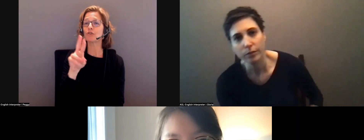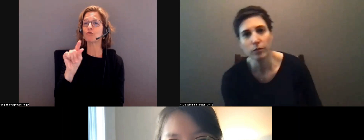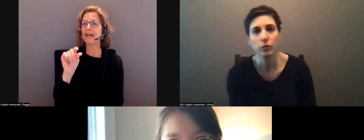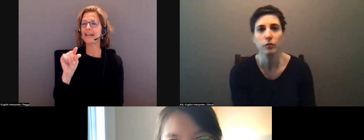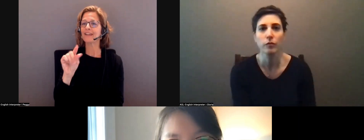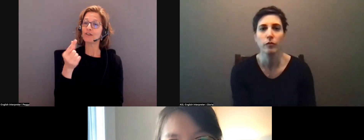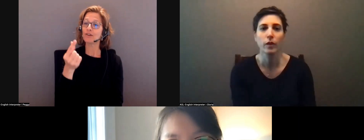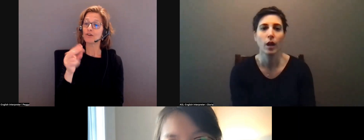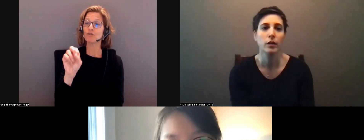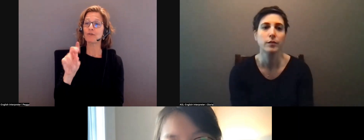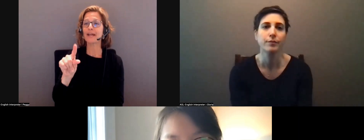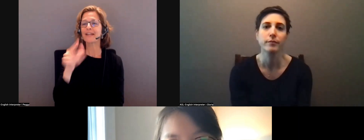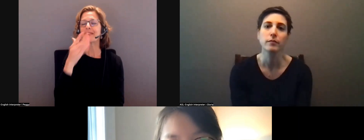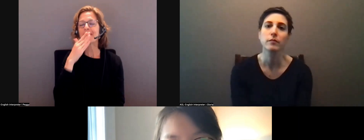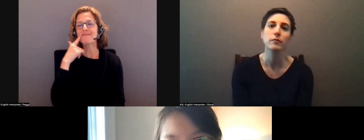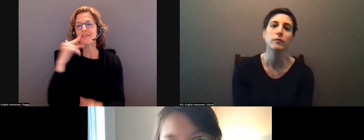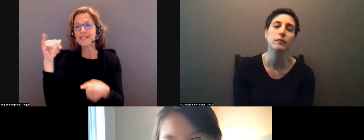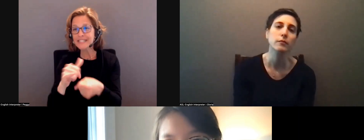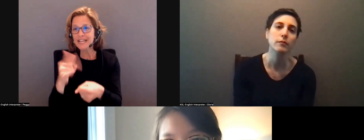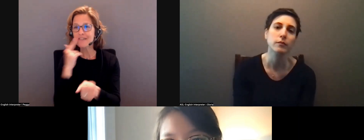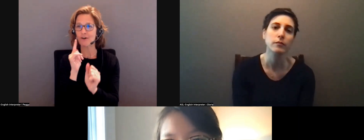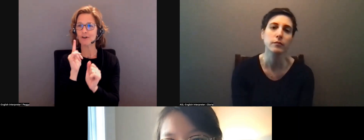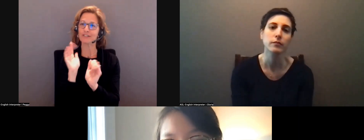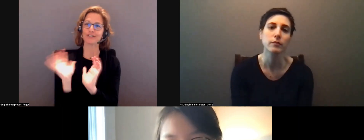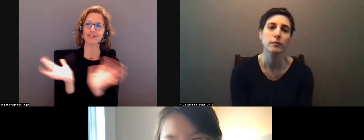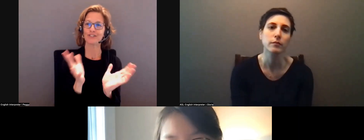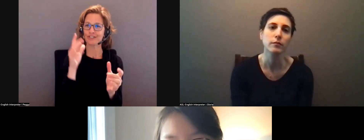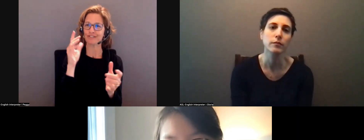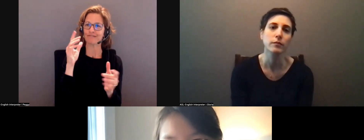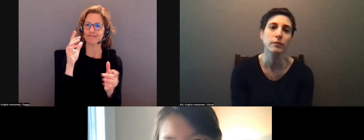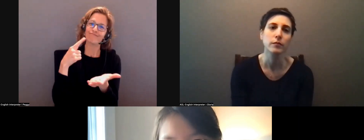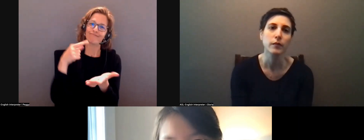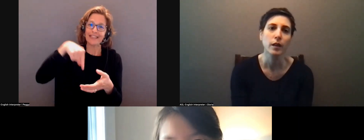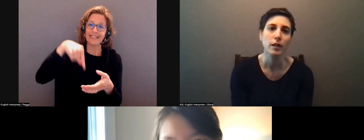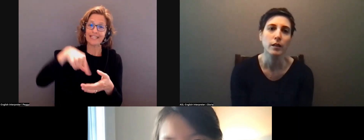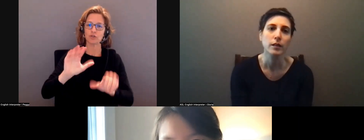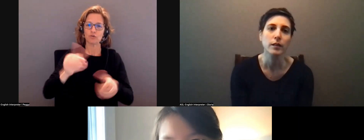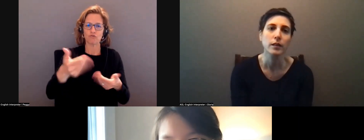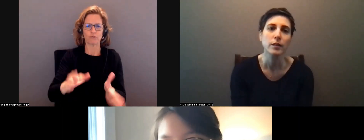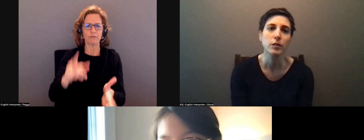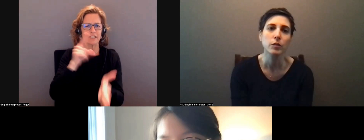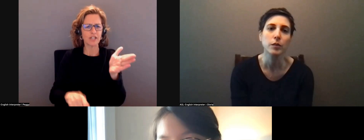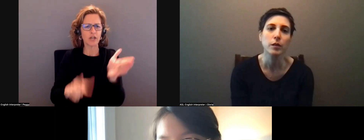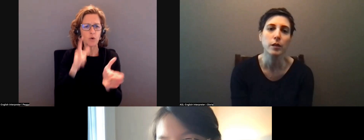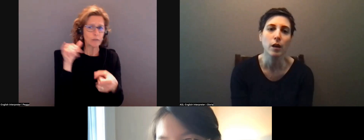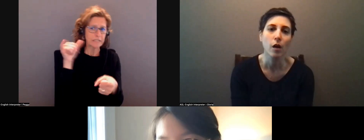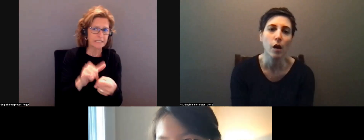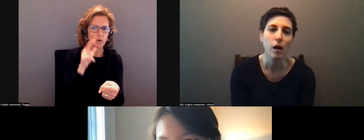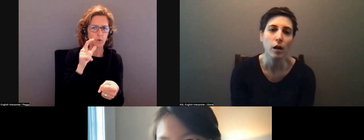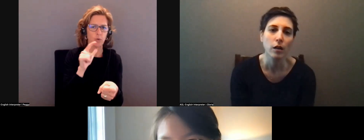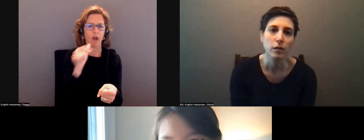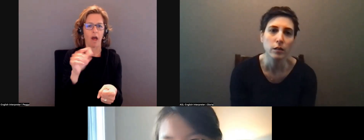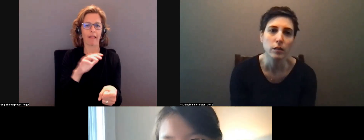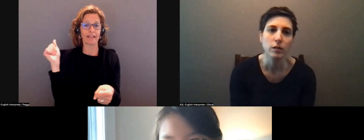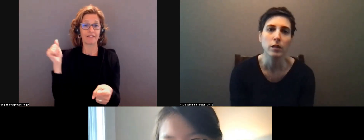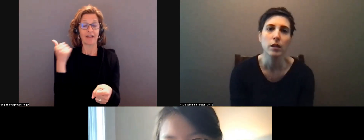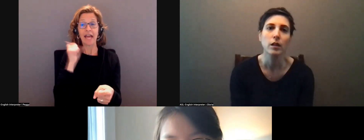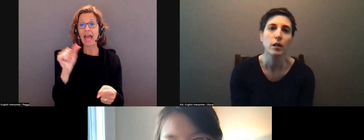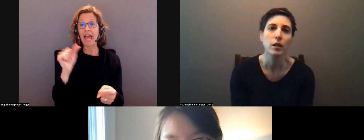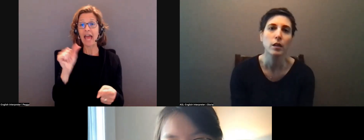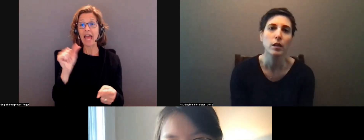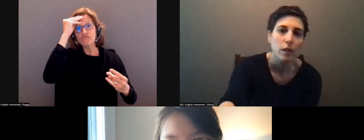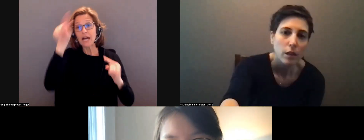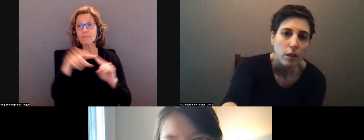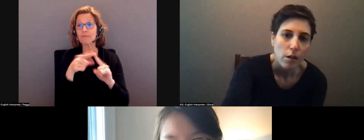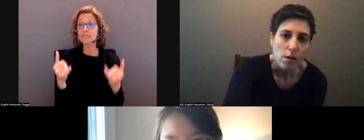staying and chatting with us in the main room. I'm just checking who else is here and who didn't leave. Any reflections about today, about